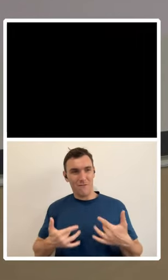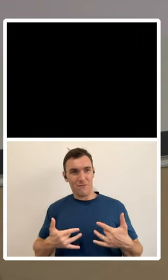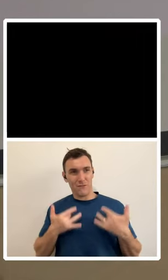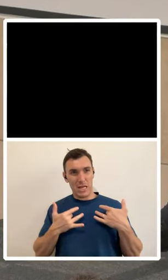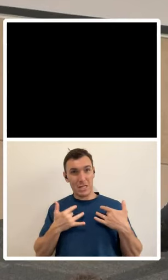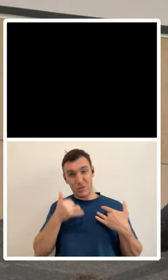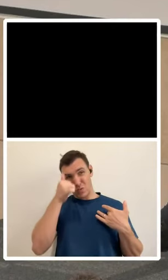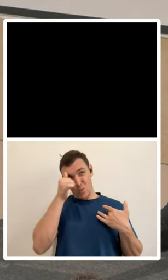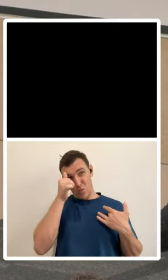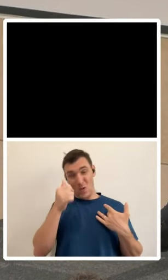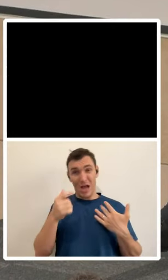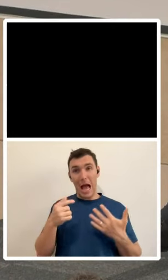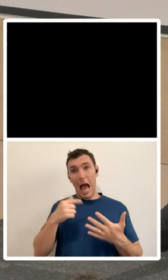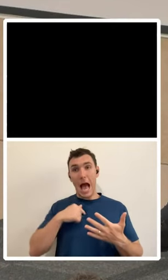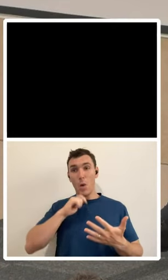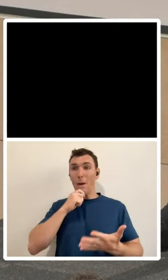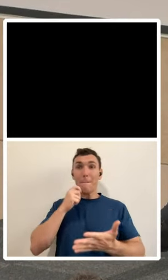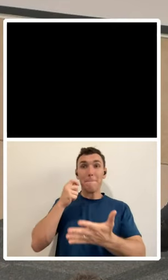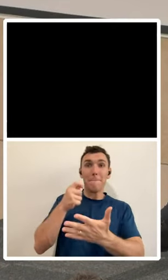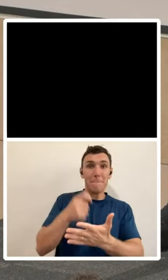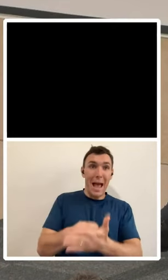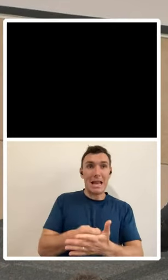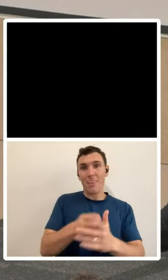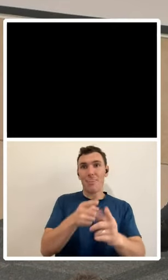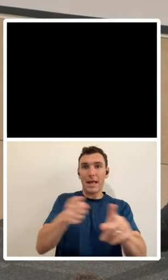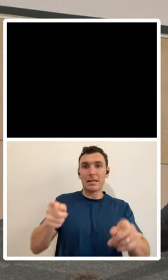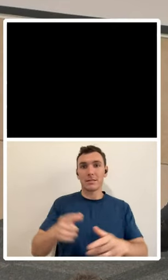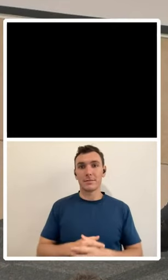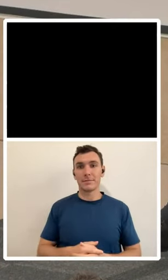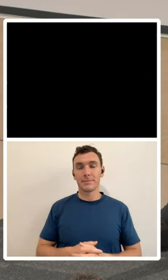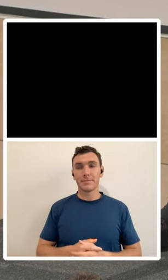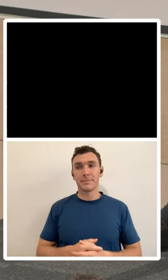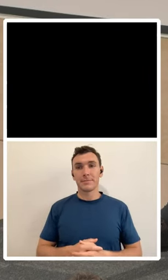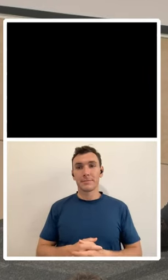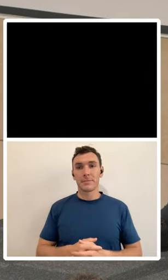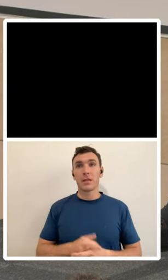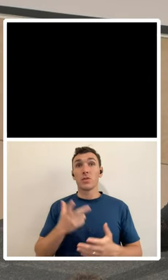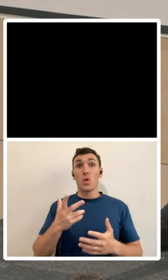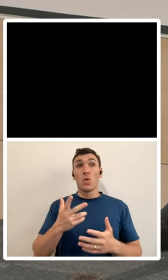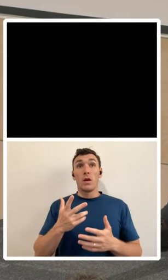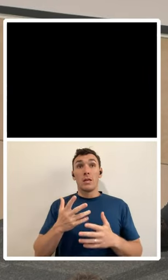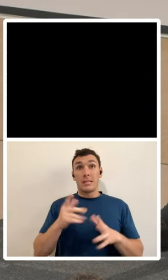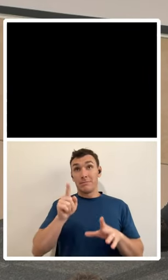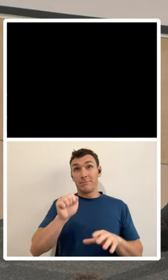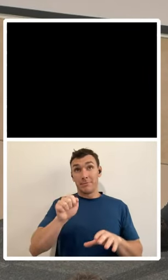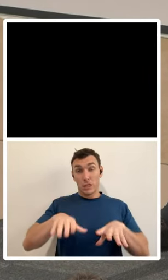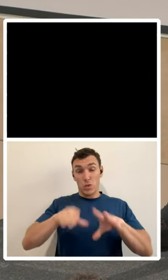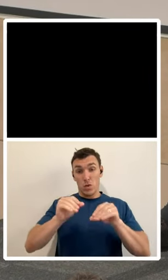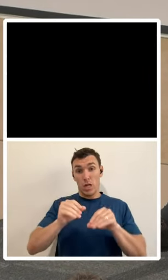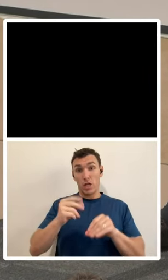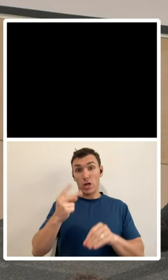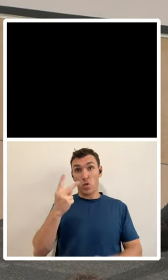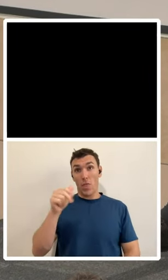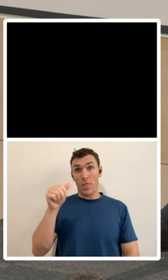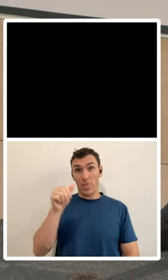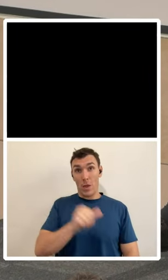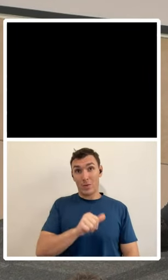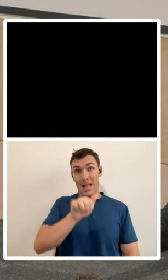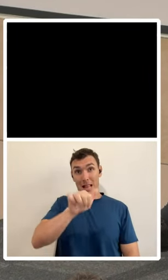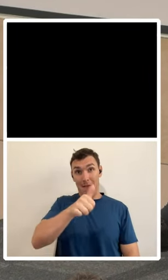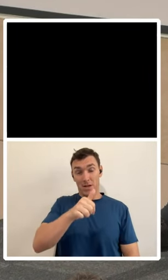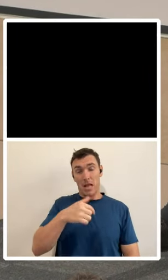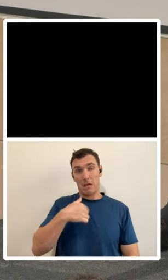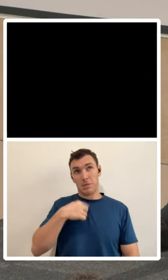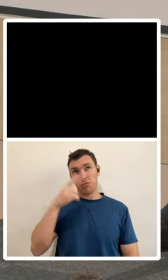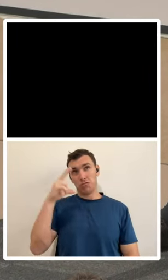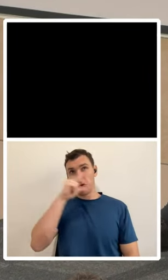against? When I put that bet on, it was the beginning of 2011, so I was 24. So really, I was in the mind of this, like, I'm a young